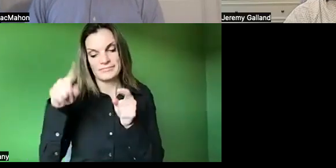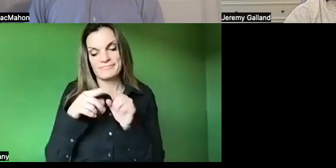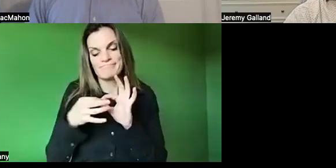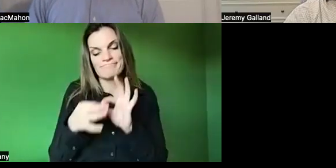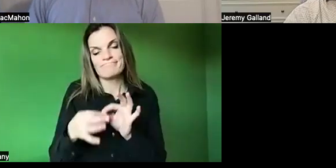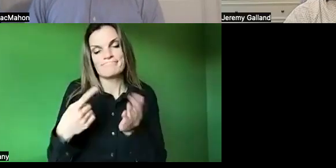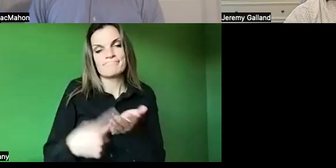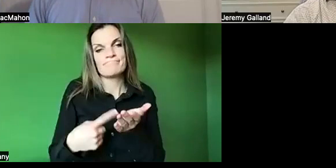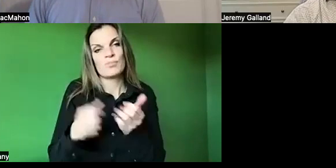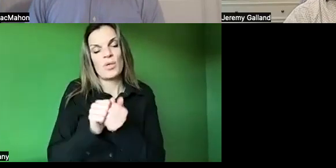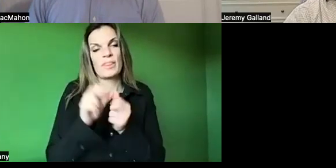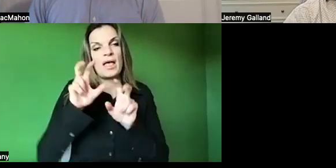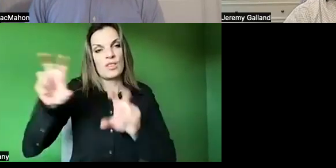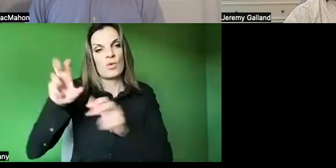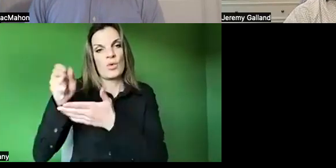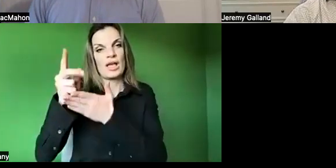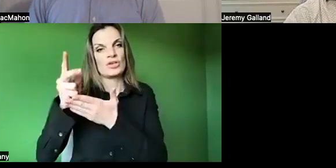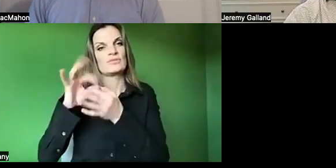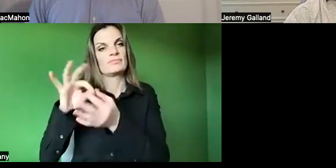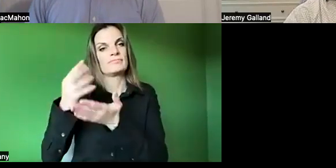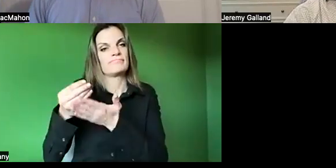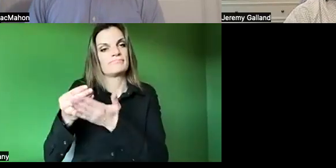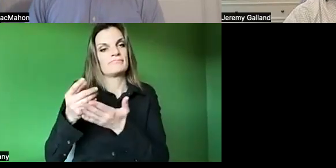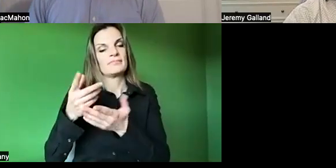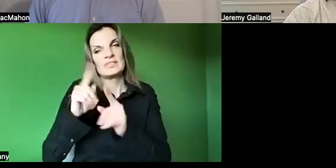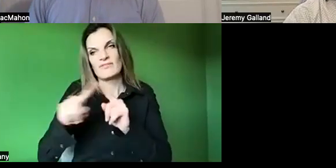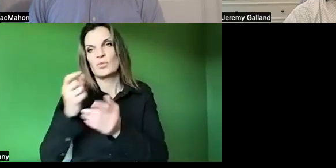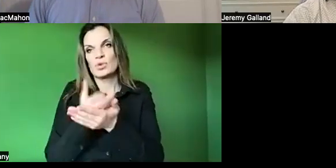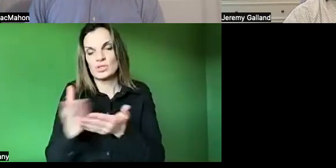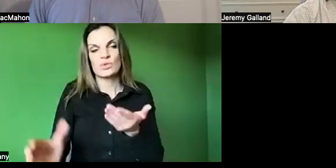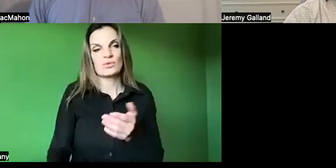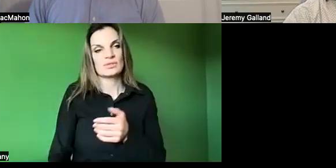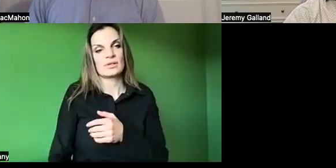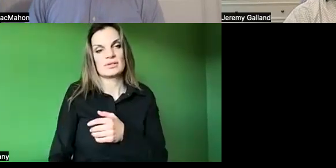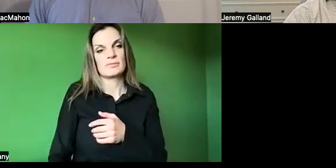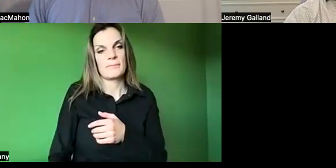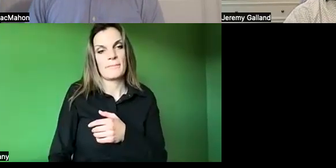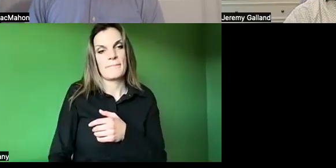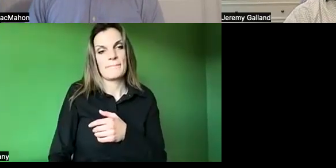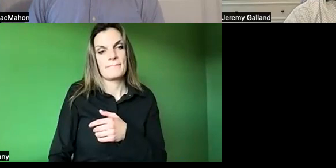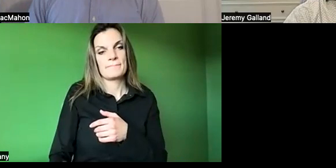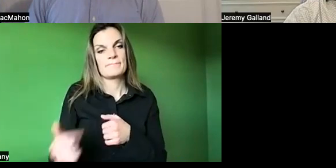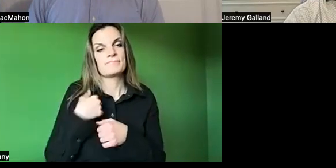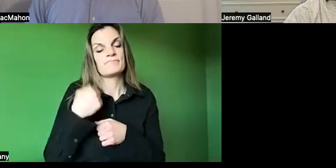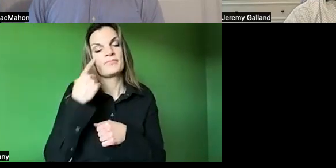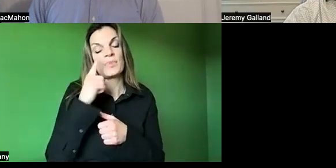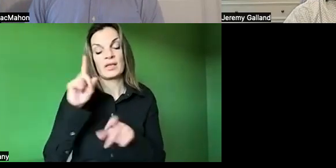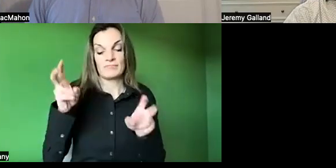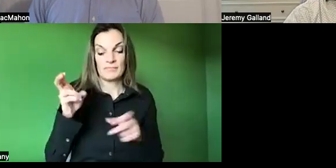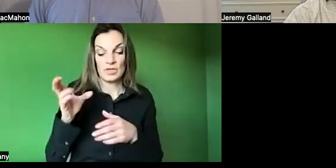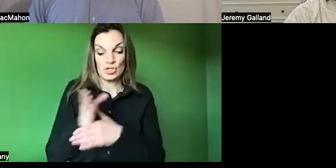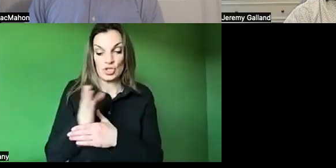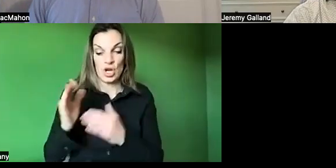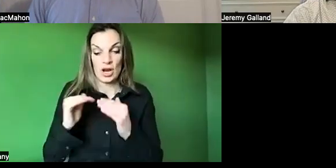to allocation of resources. I don't think it's a matter of sharing the resources